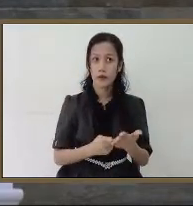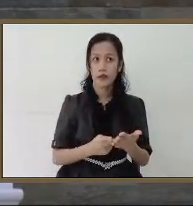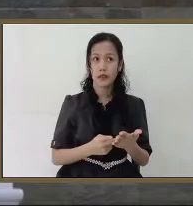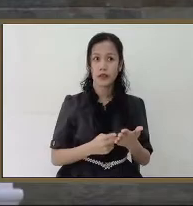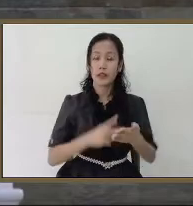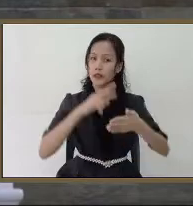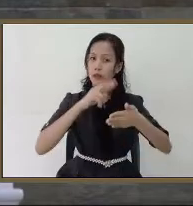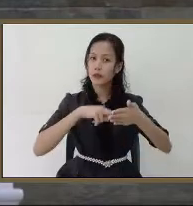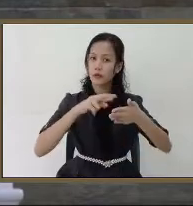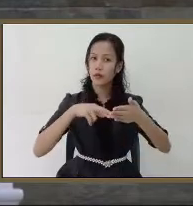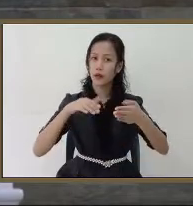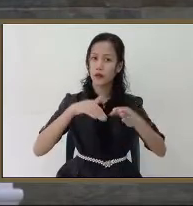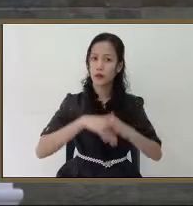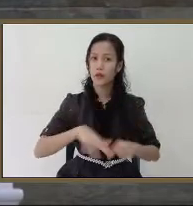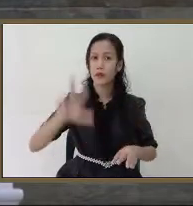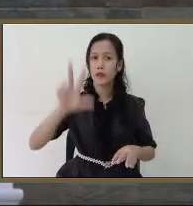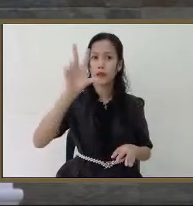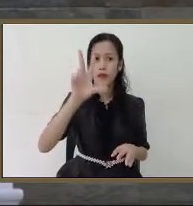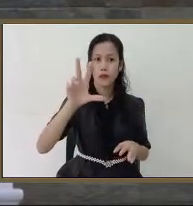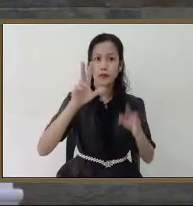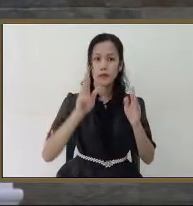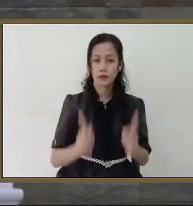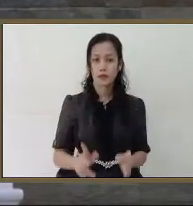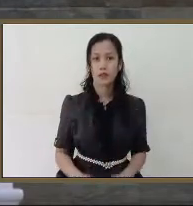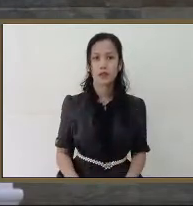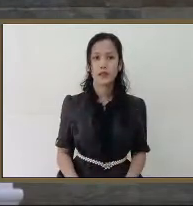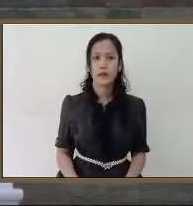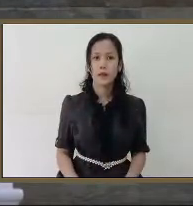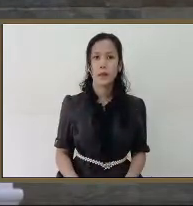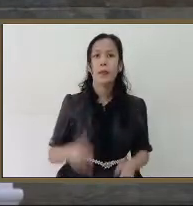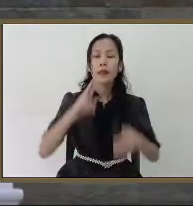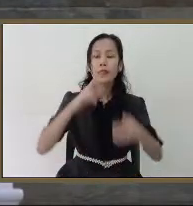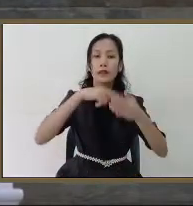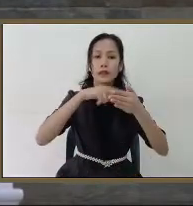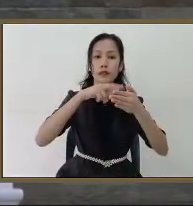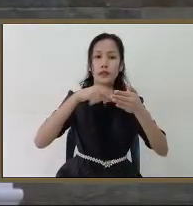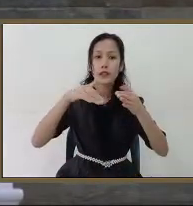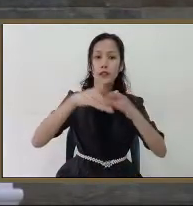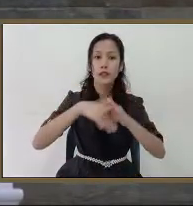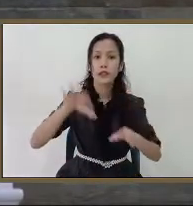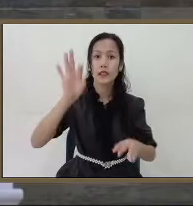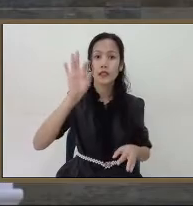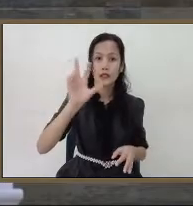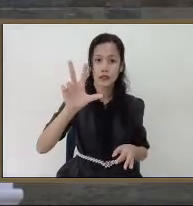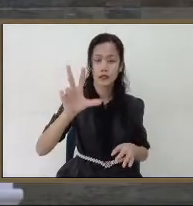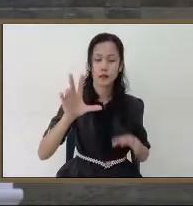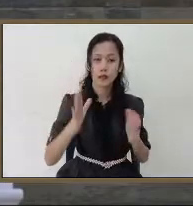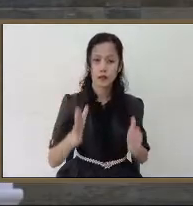sinulat in third person. Okay? It was written in third person. Pero po,